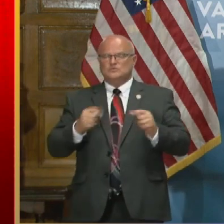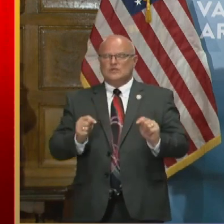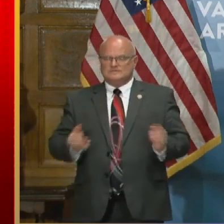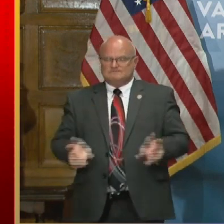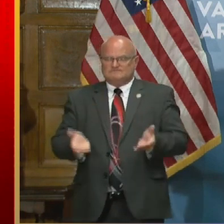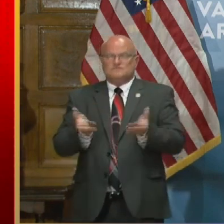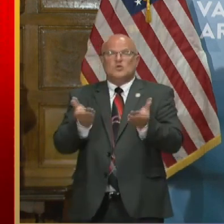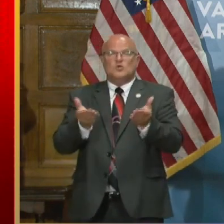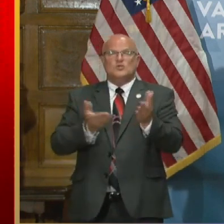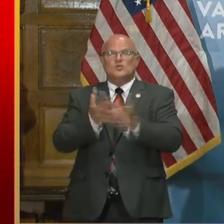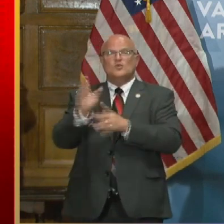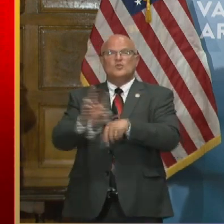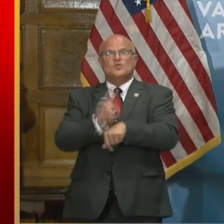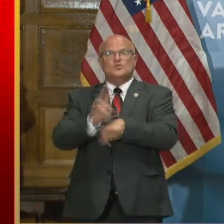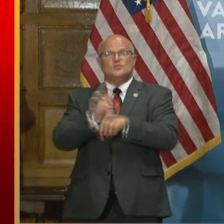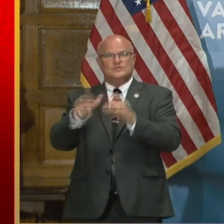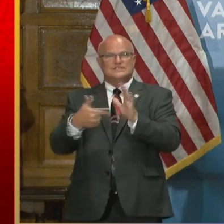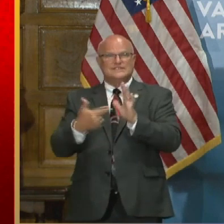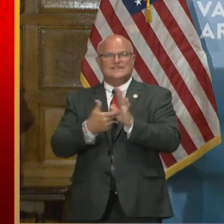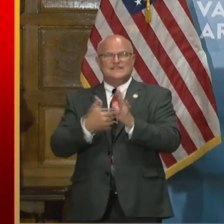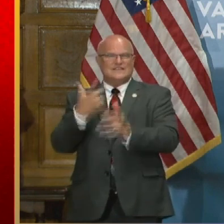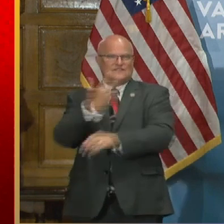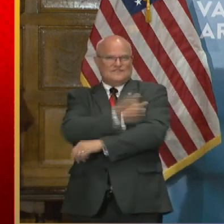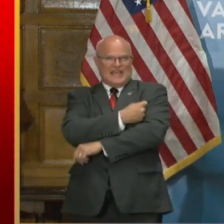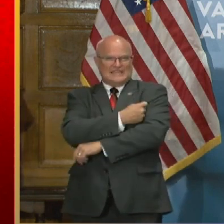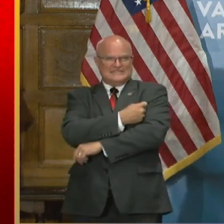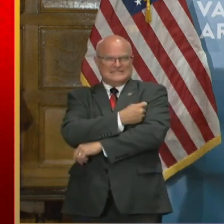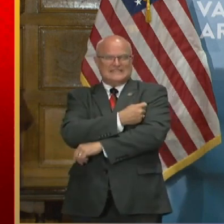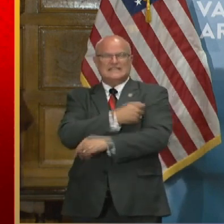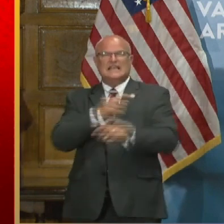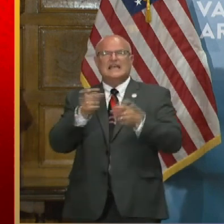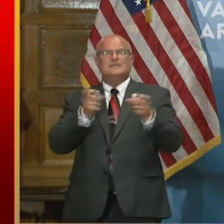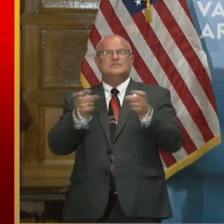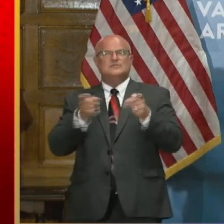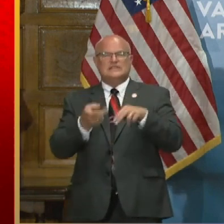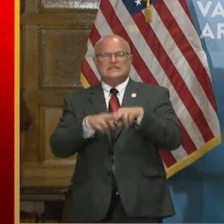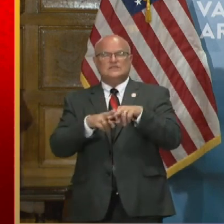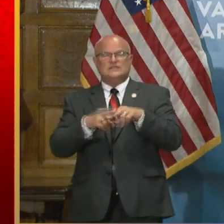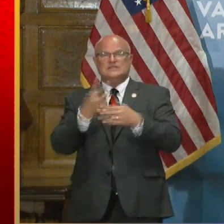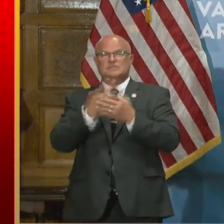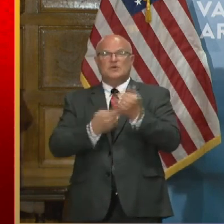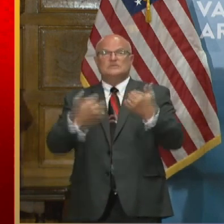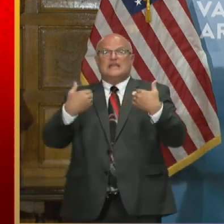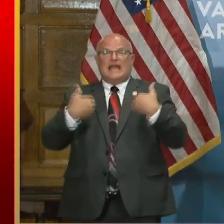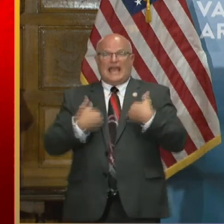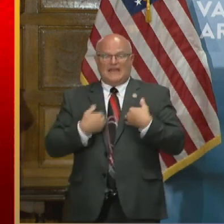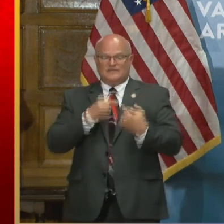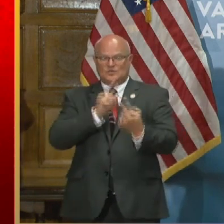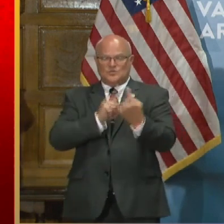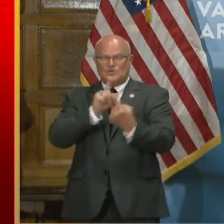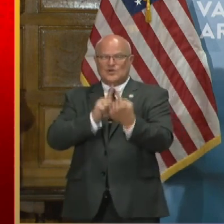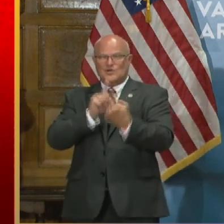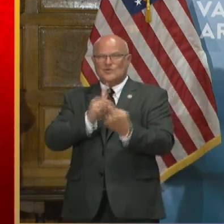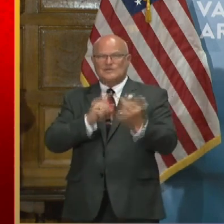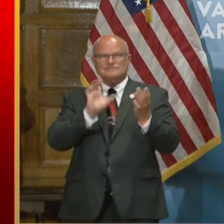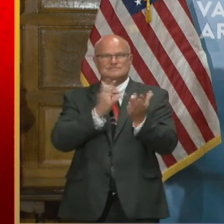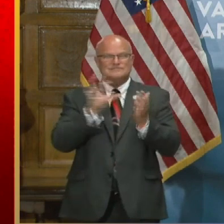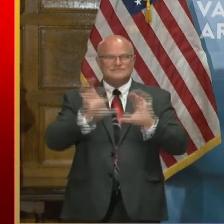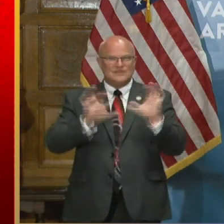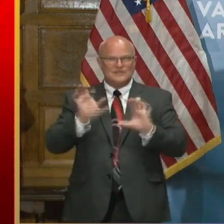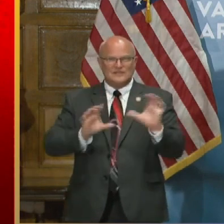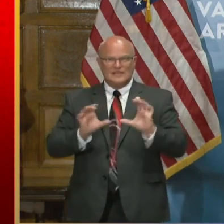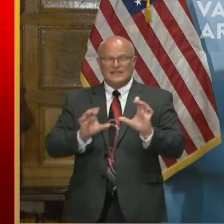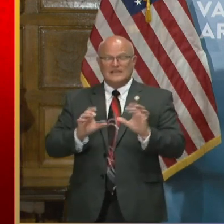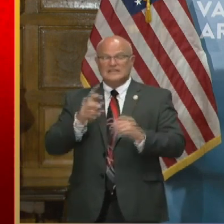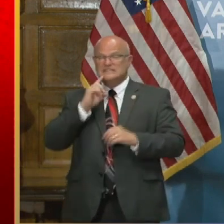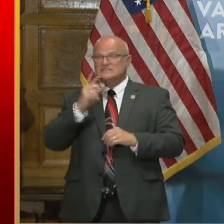to encourage through the use of this vaccine administration increase, is both to have those one-on-one conversations that we heard from Secretary Key